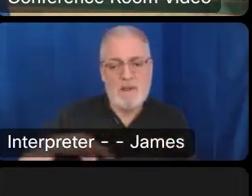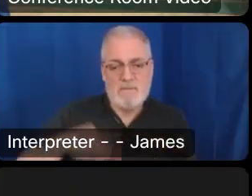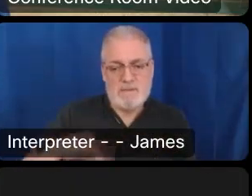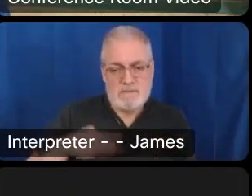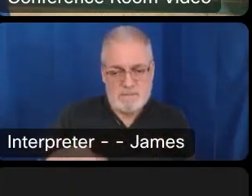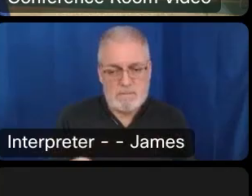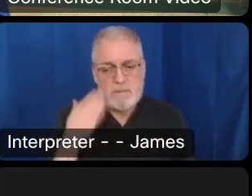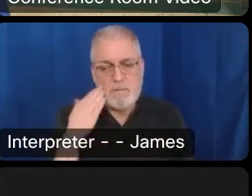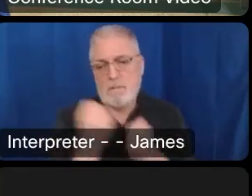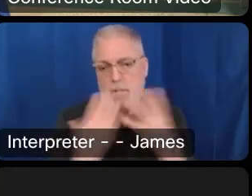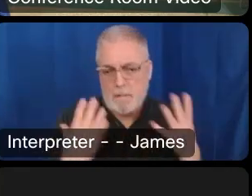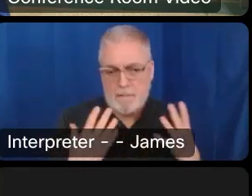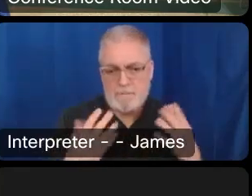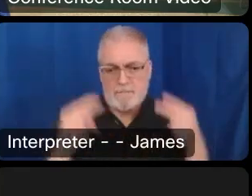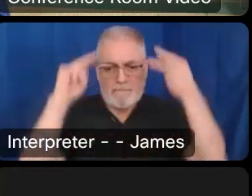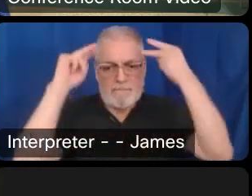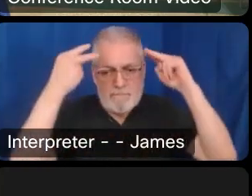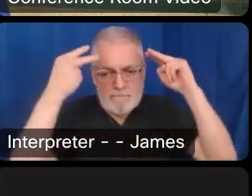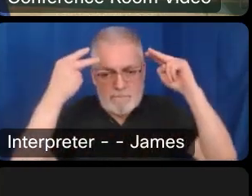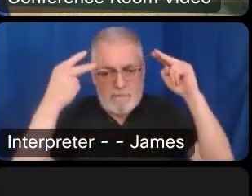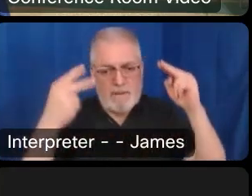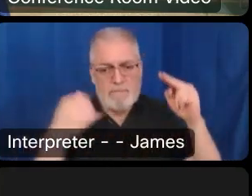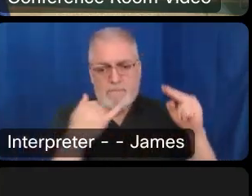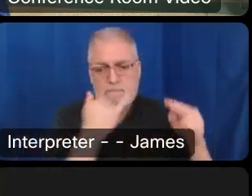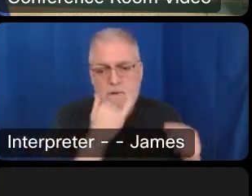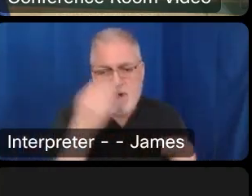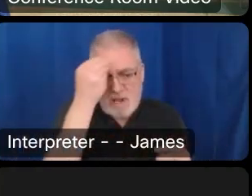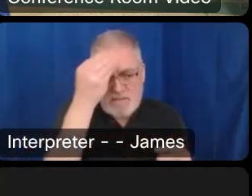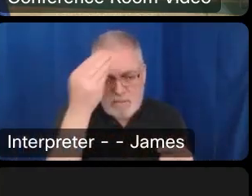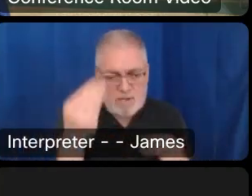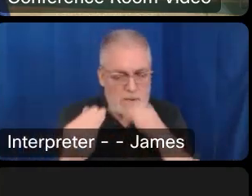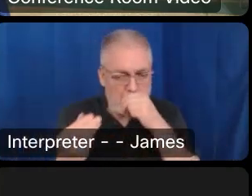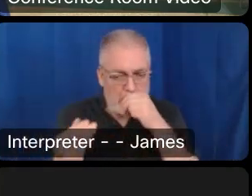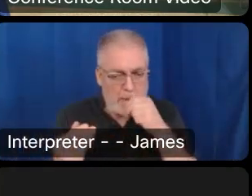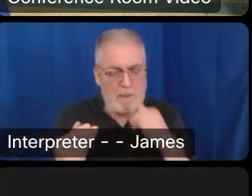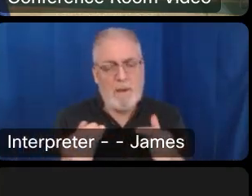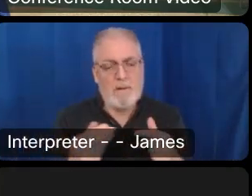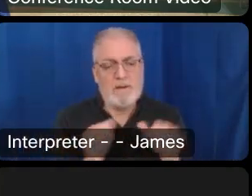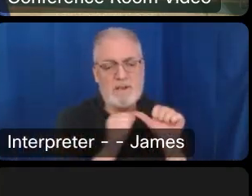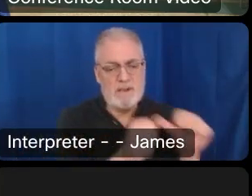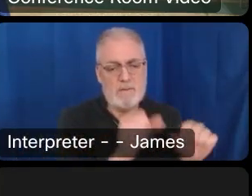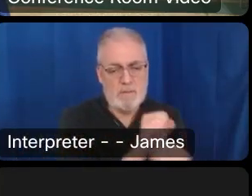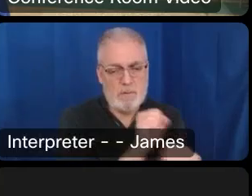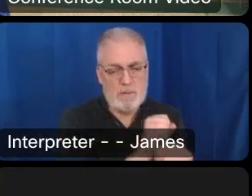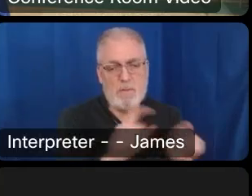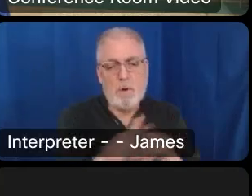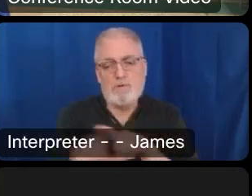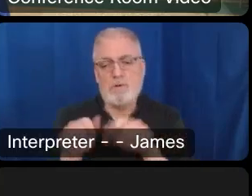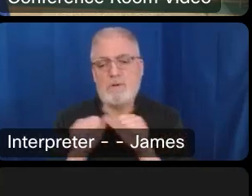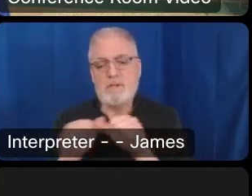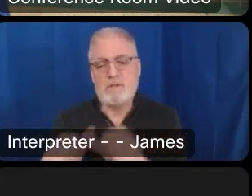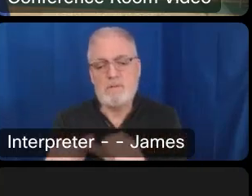misinformation about maintaining employment, but also maintaining benefits.